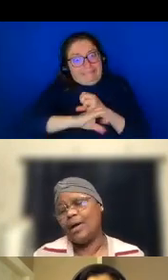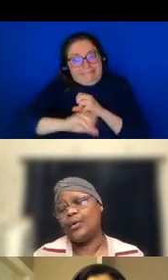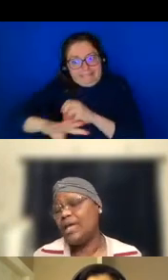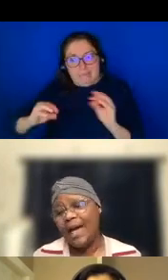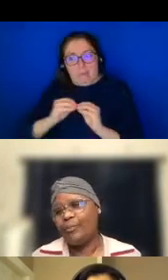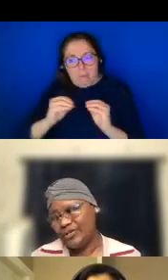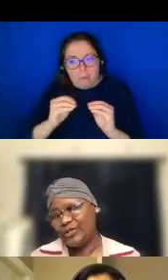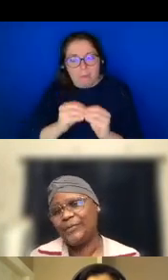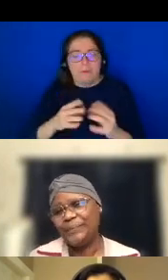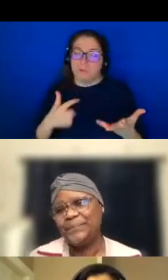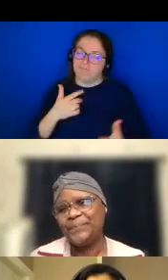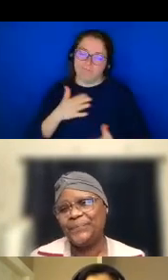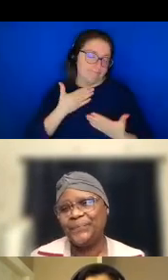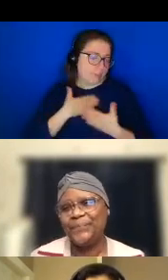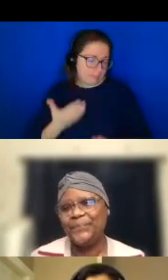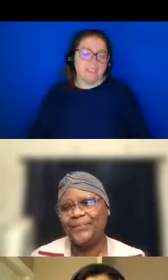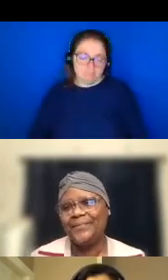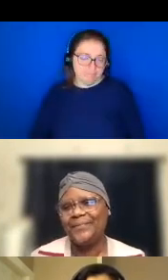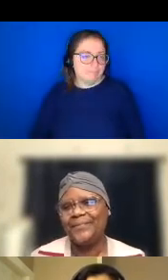I would be happy to.